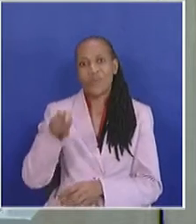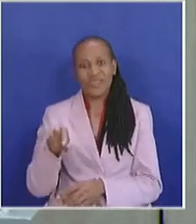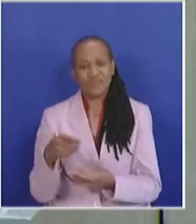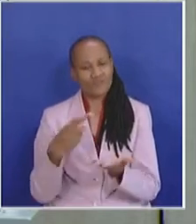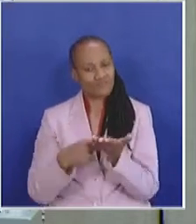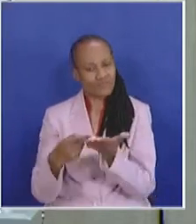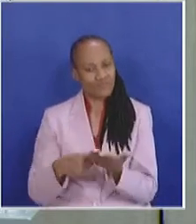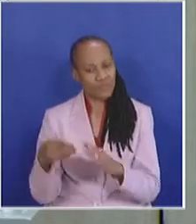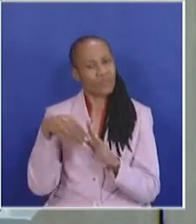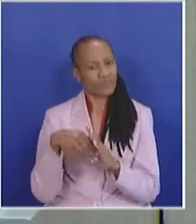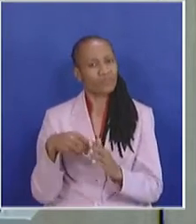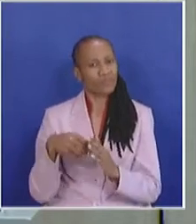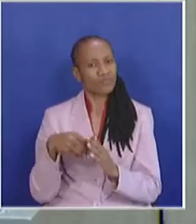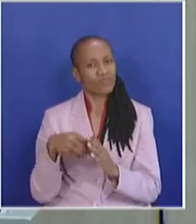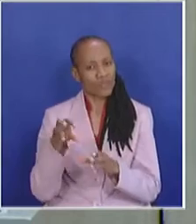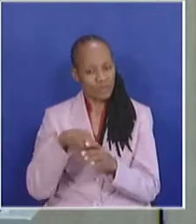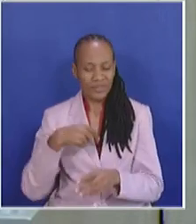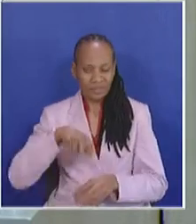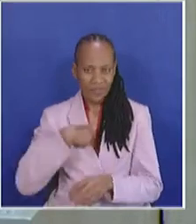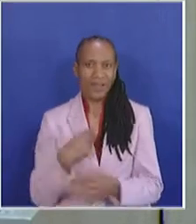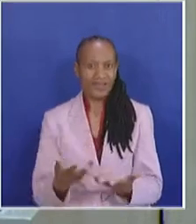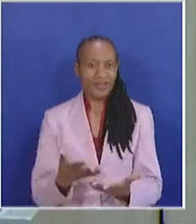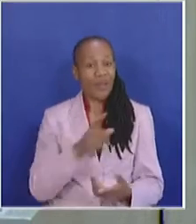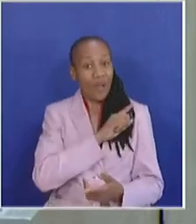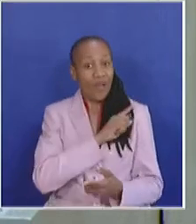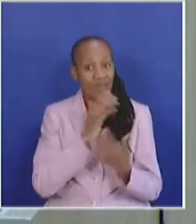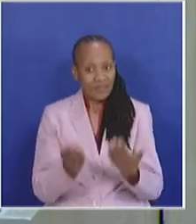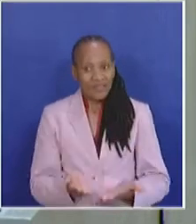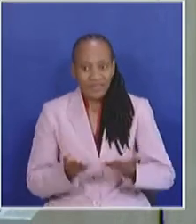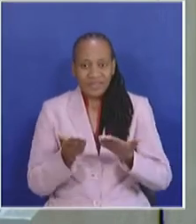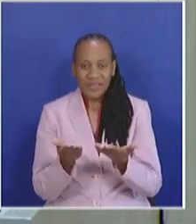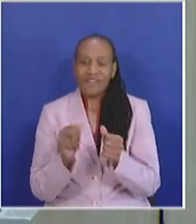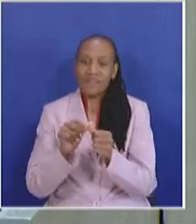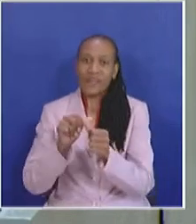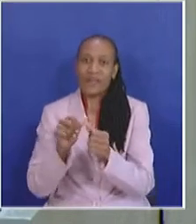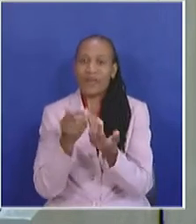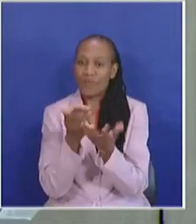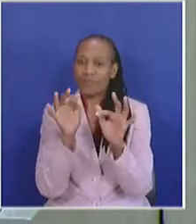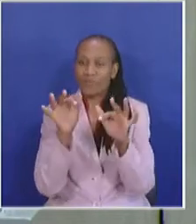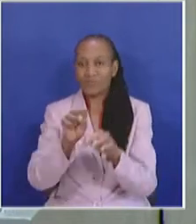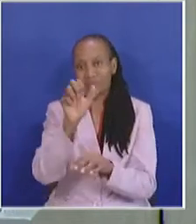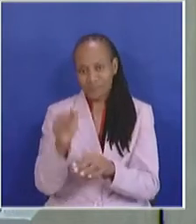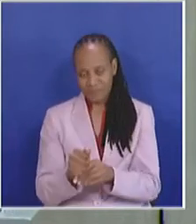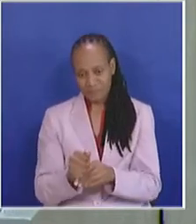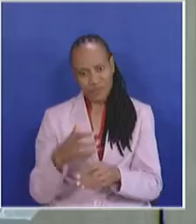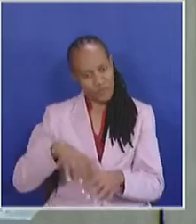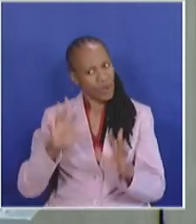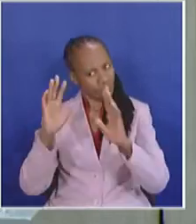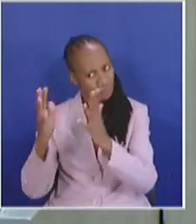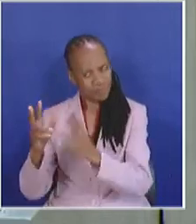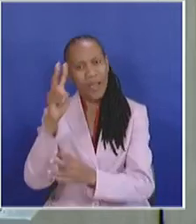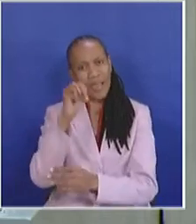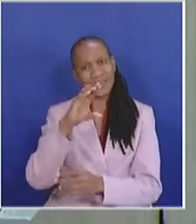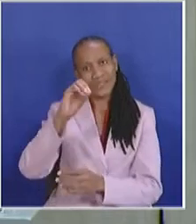infrastructure investment and development for better services to communities. We also applaud the NCOP